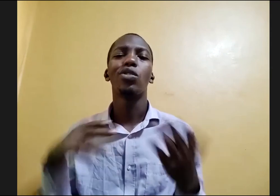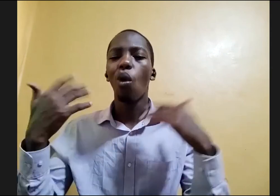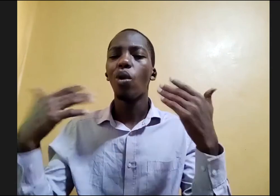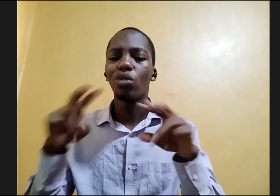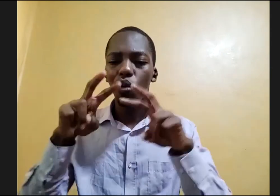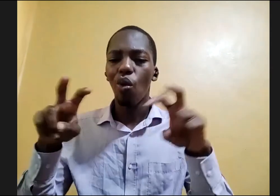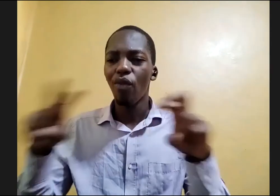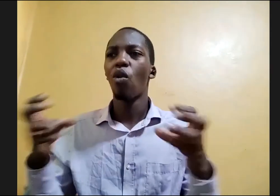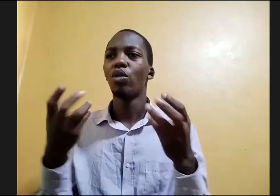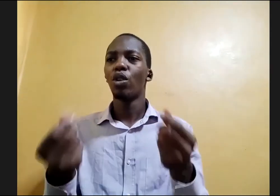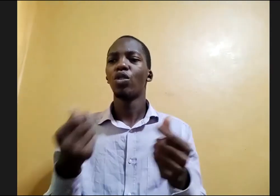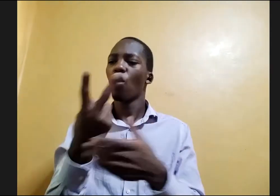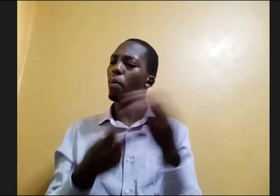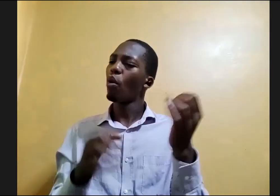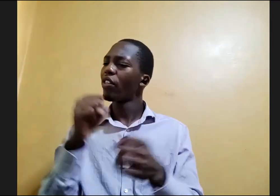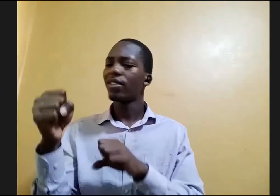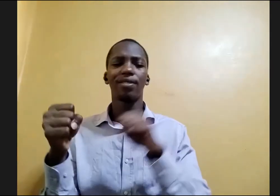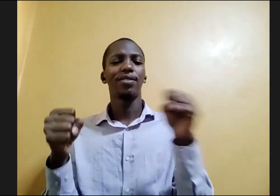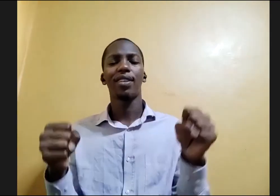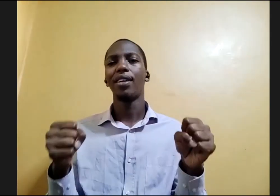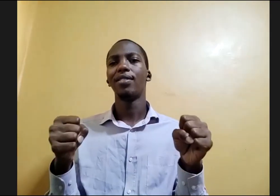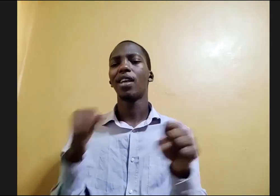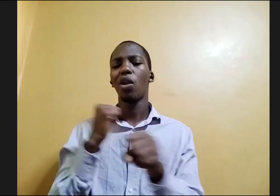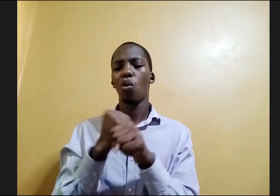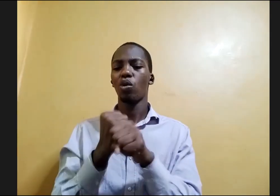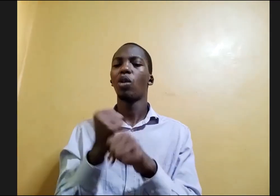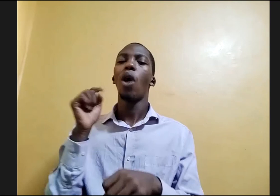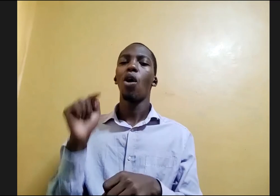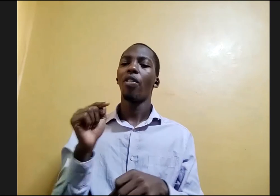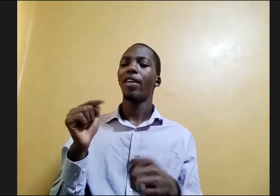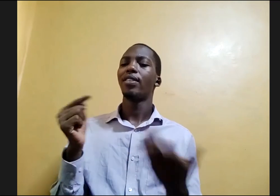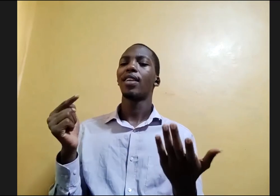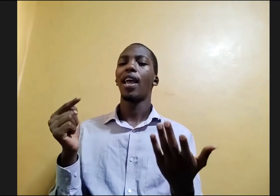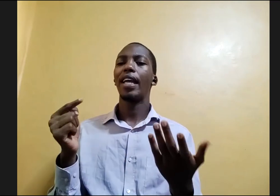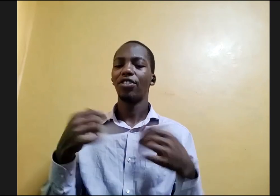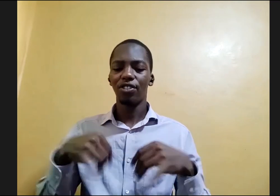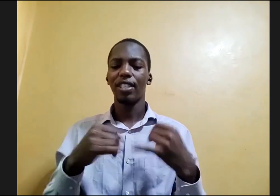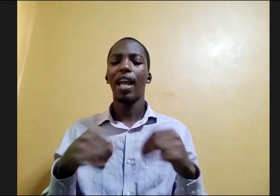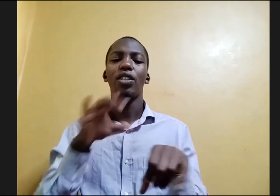sides. And I think we should work on it and try to come with very substantial